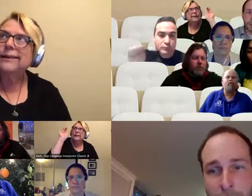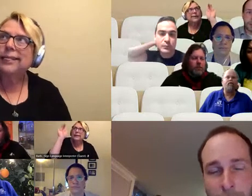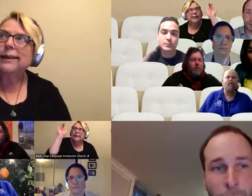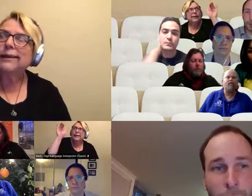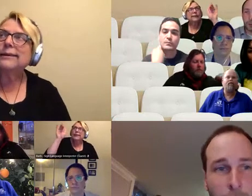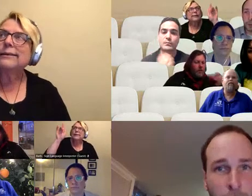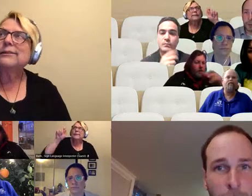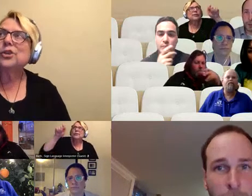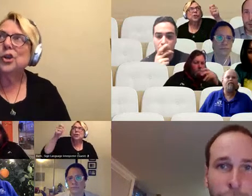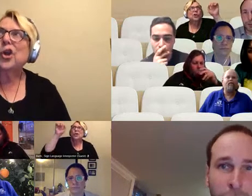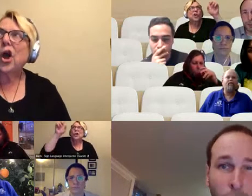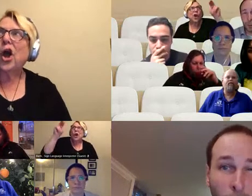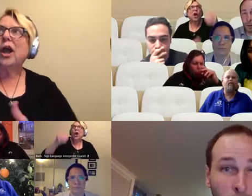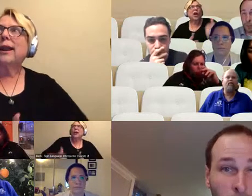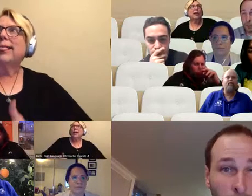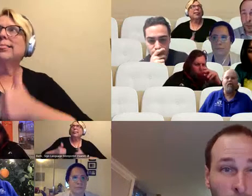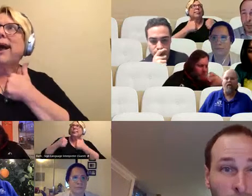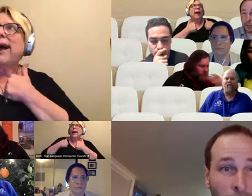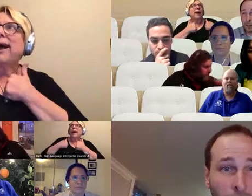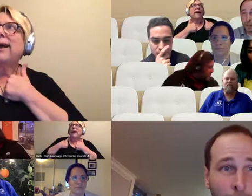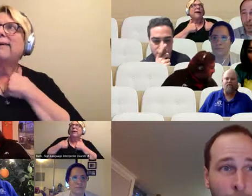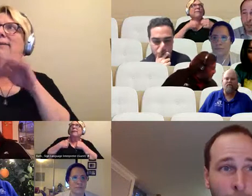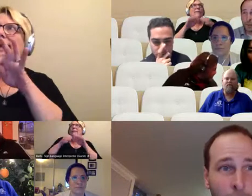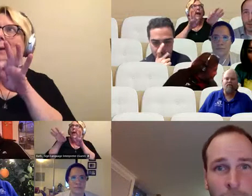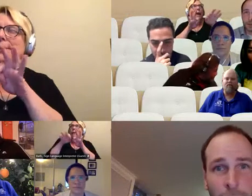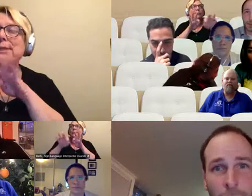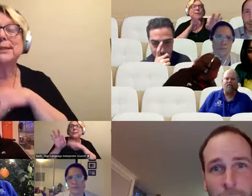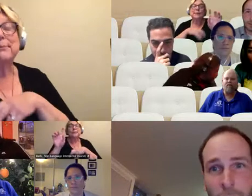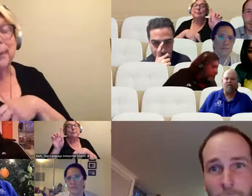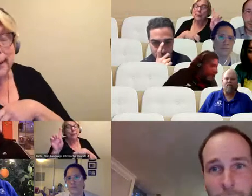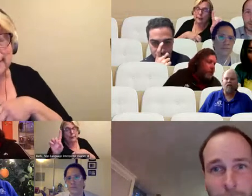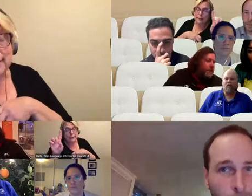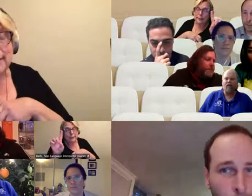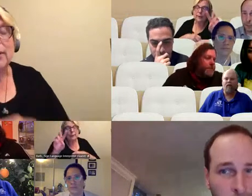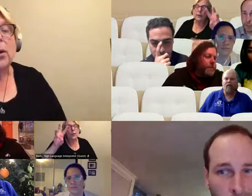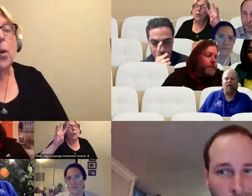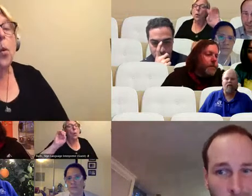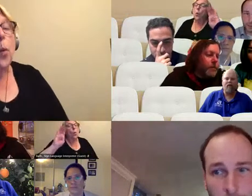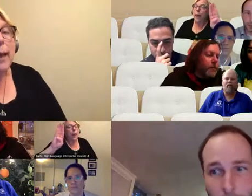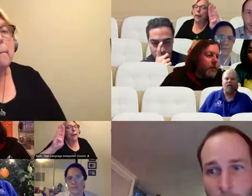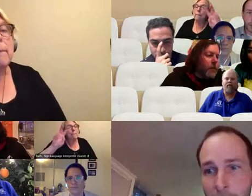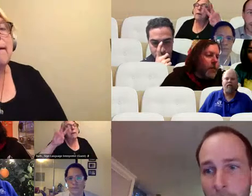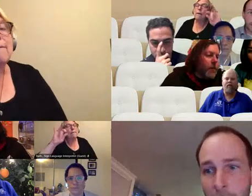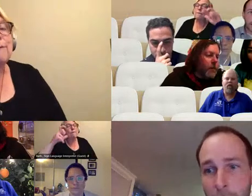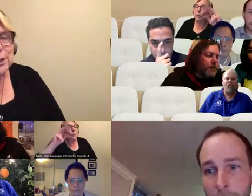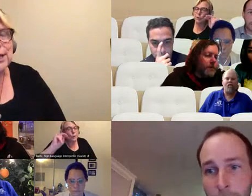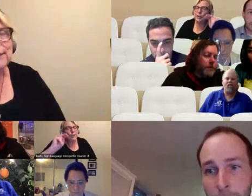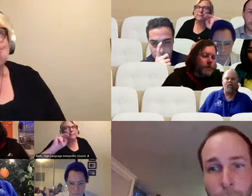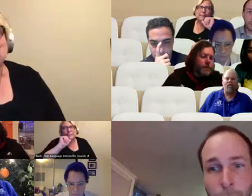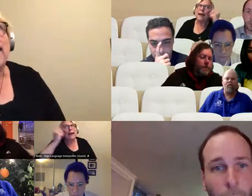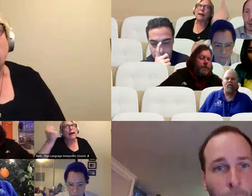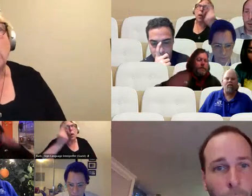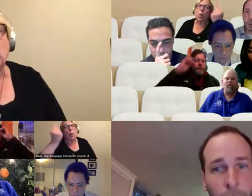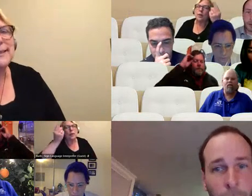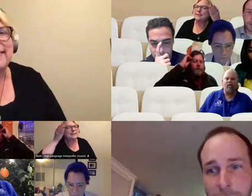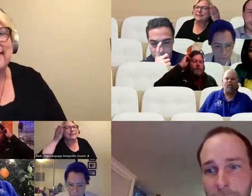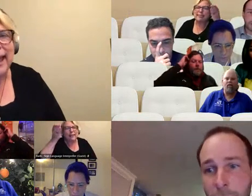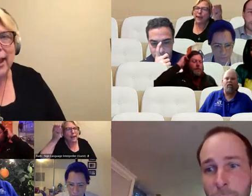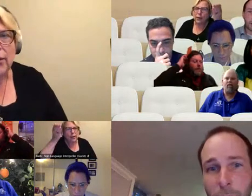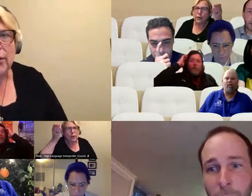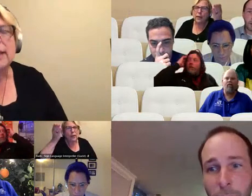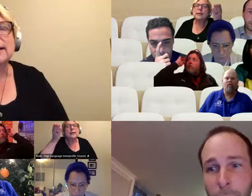Live Captions. But unfortunately, if you're using the web version, that functionality isn't always there. So if you do follow